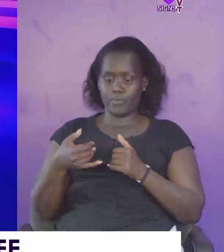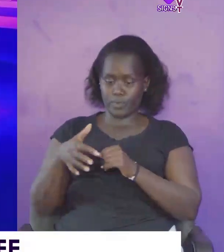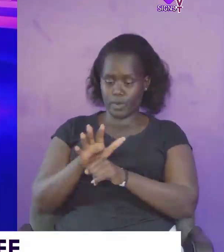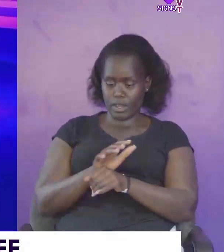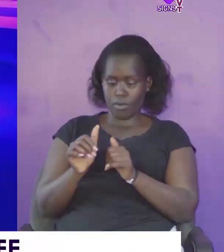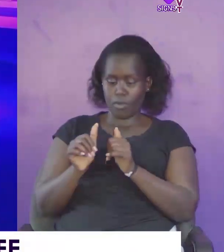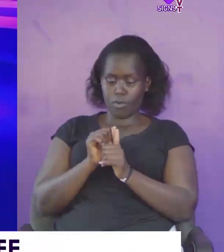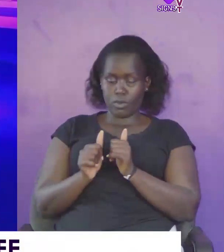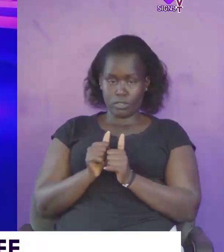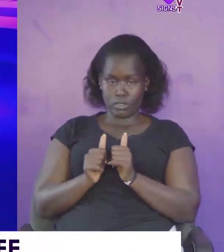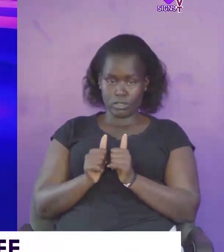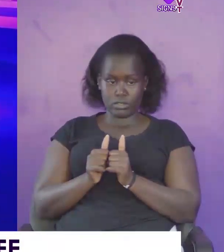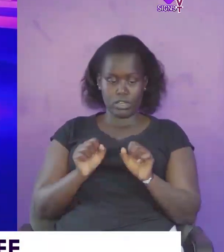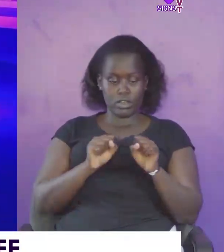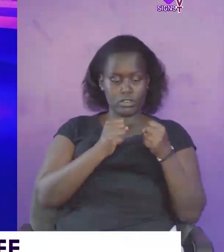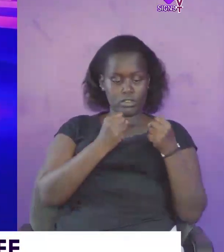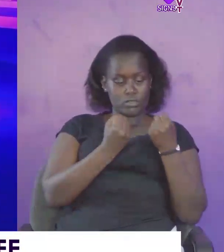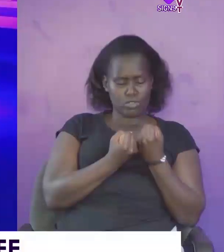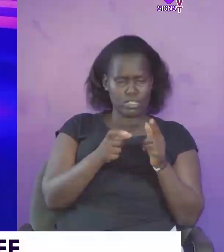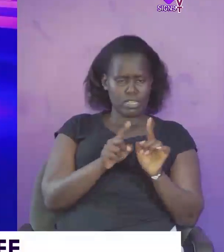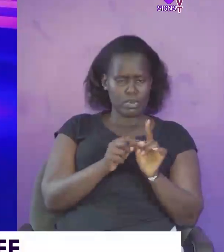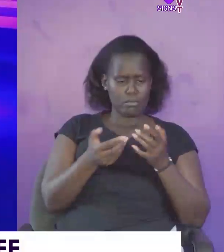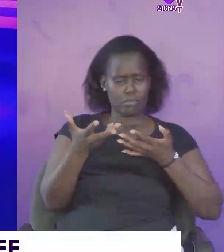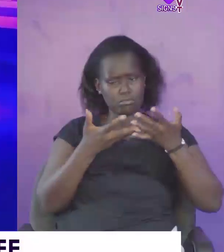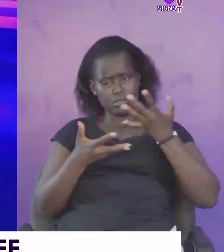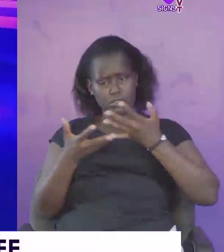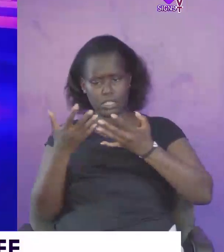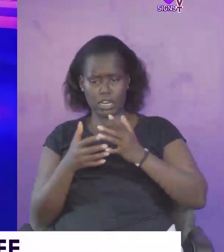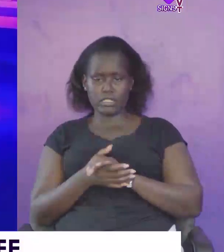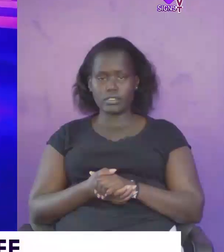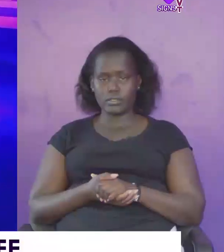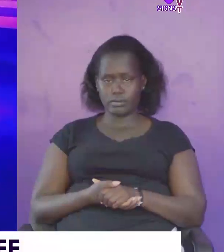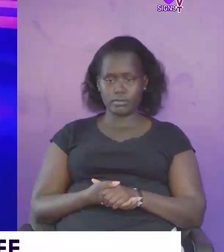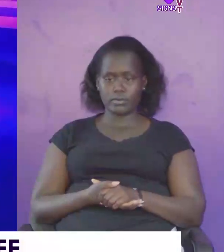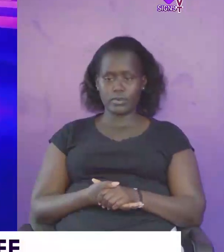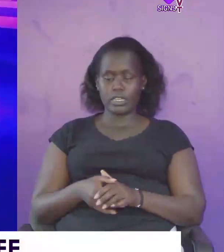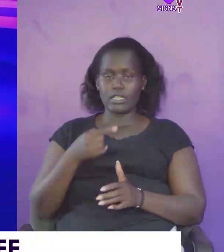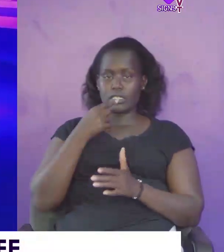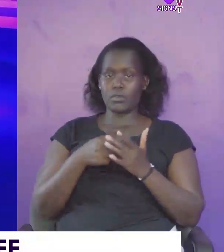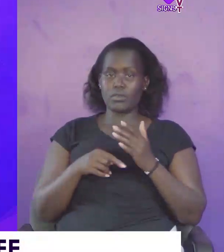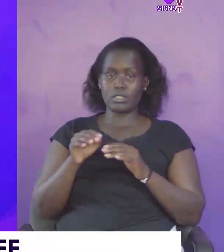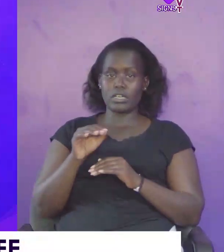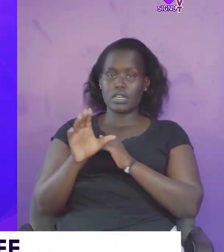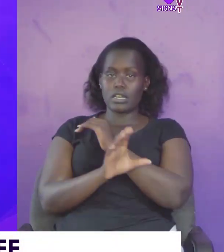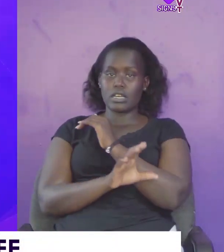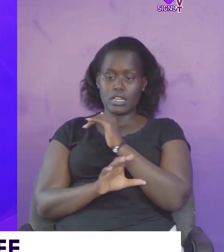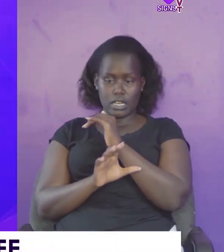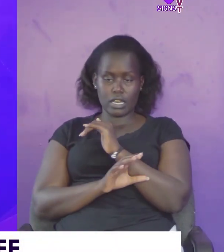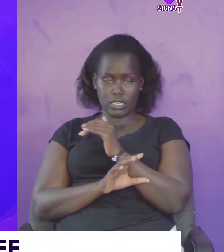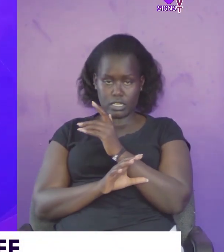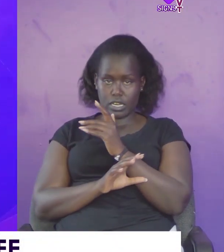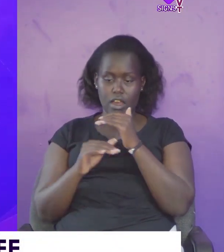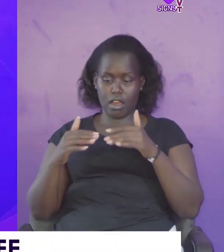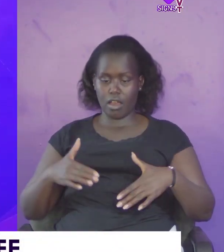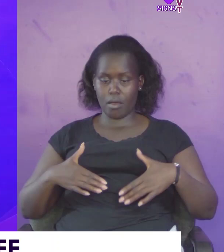know with the socializing or you know gathering or coming together. It is said that countries in the Scandinavian are very happy.